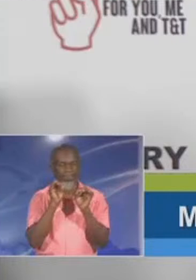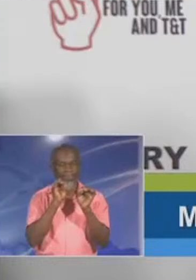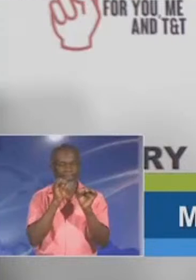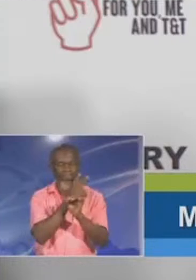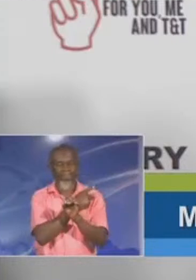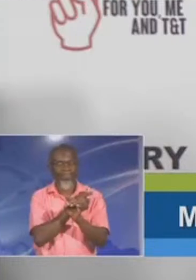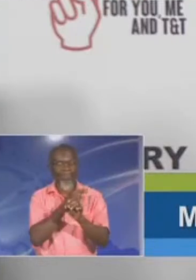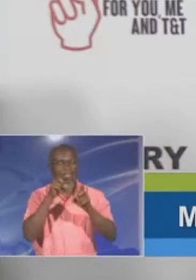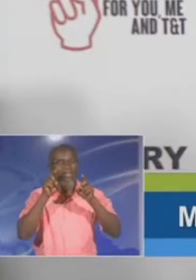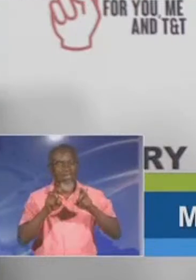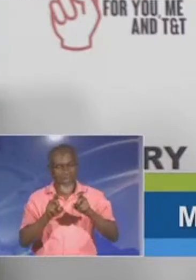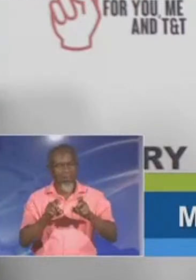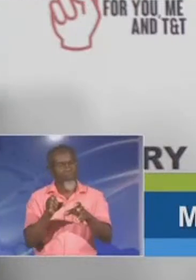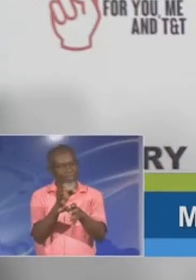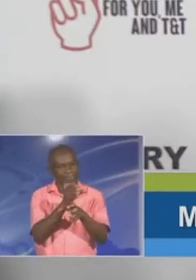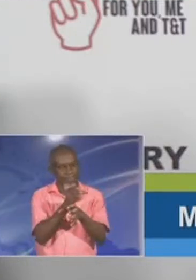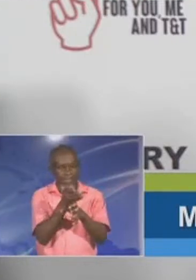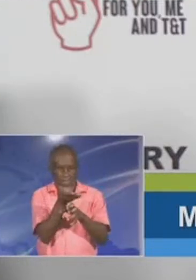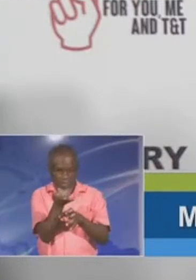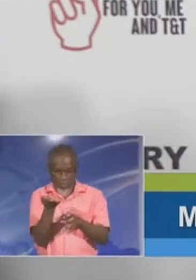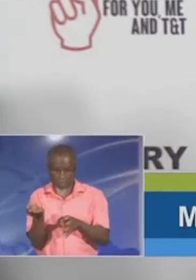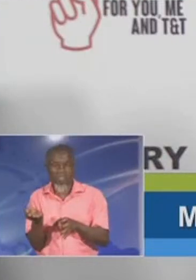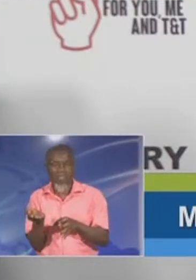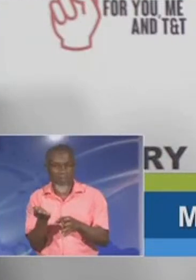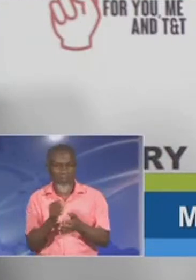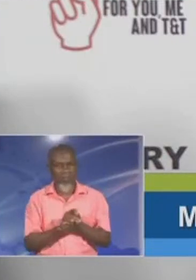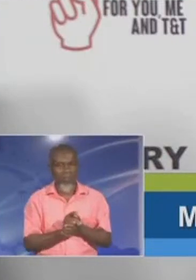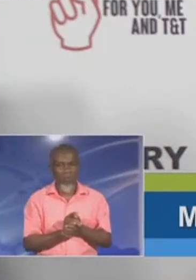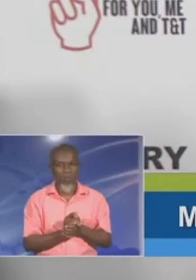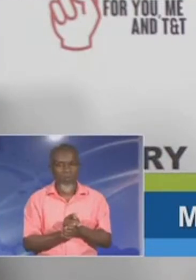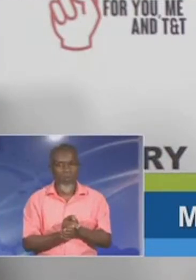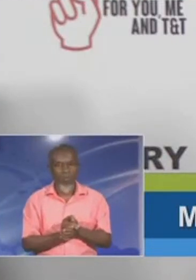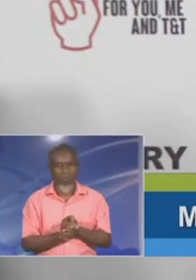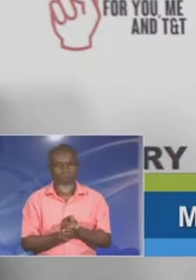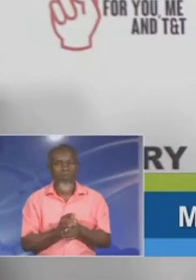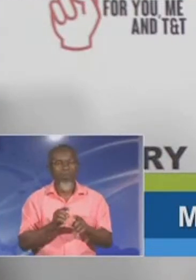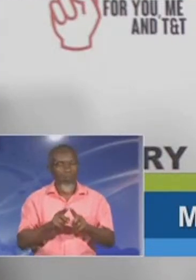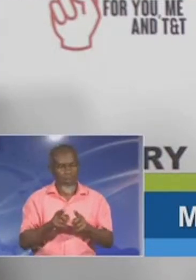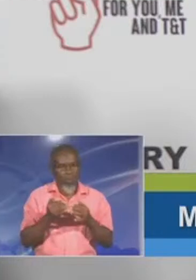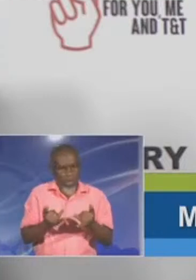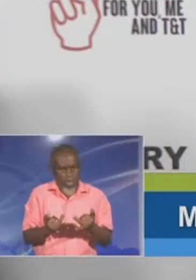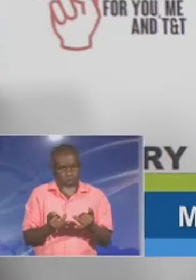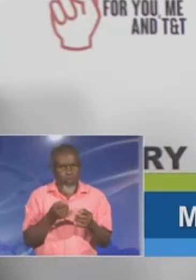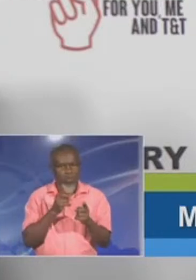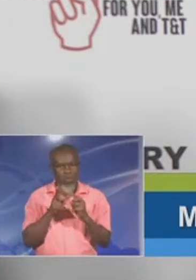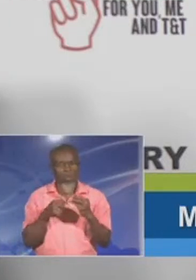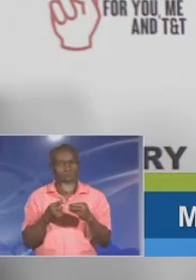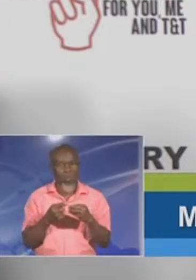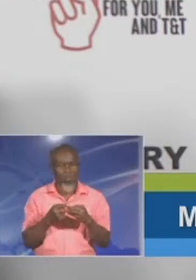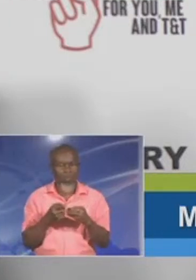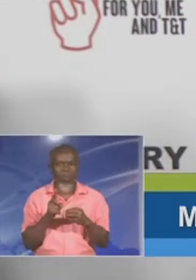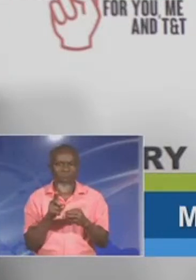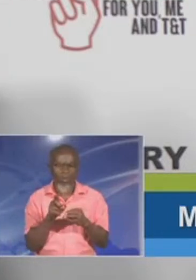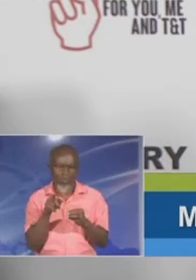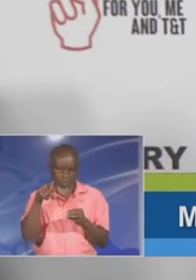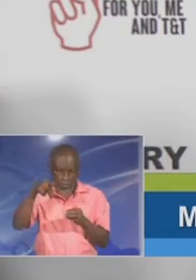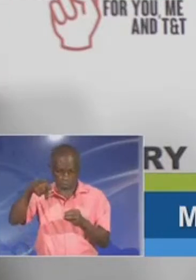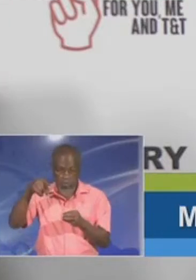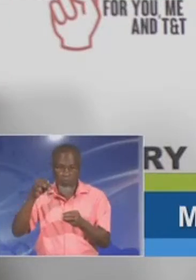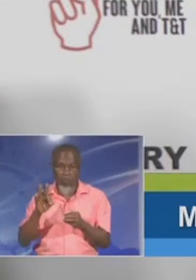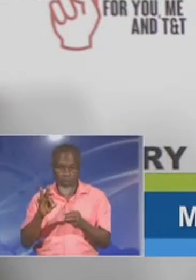The current facility that is being classed as a step-down is the area hospital Point Fortin, but as I would